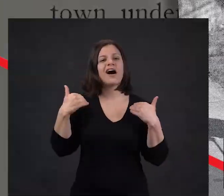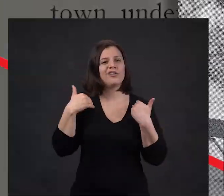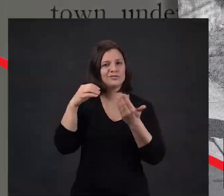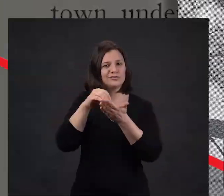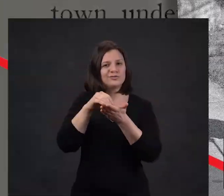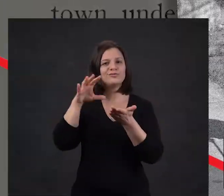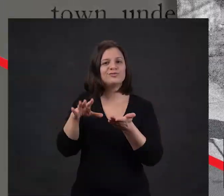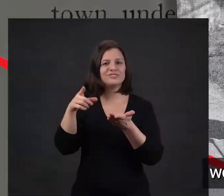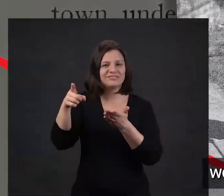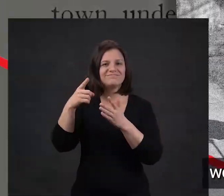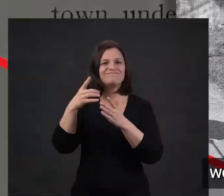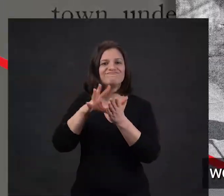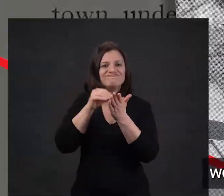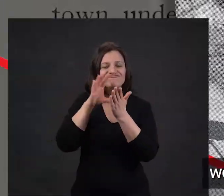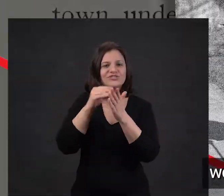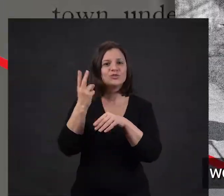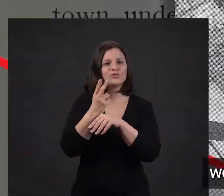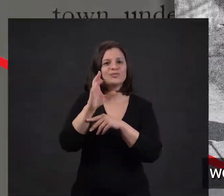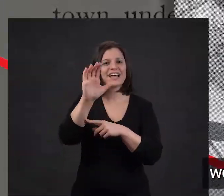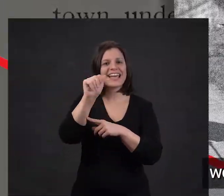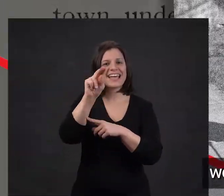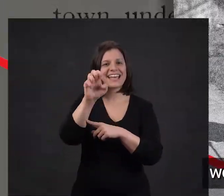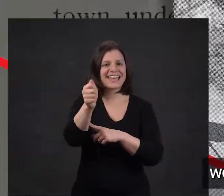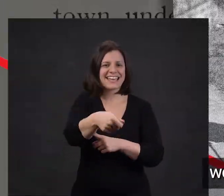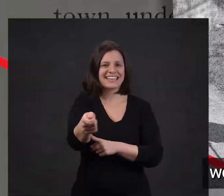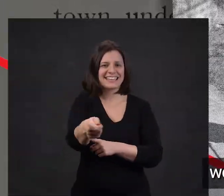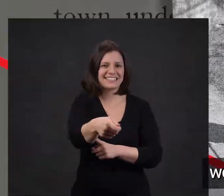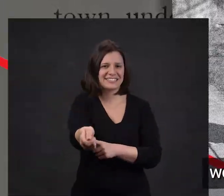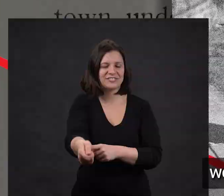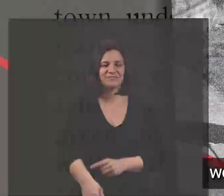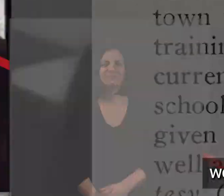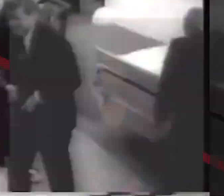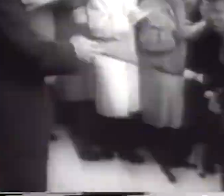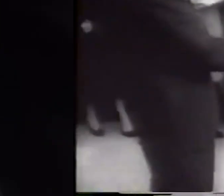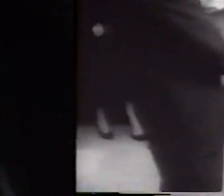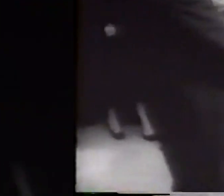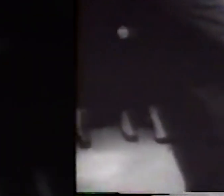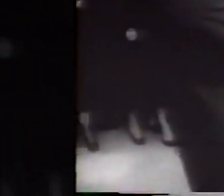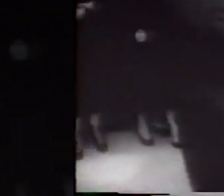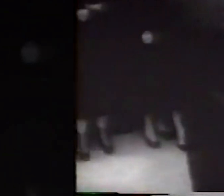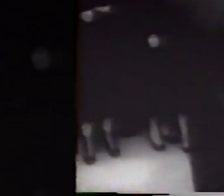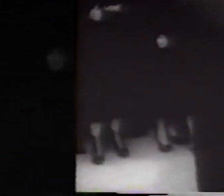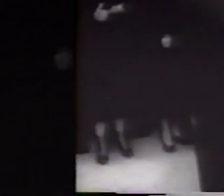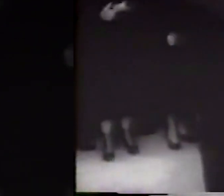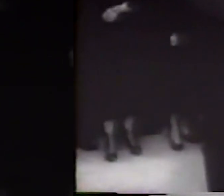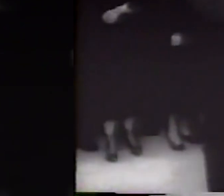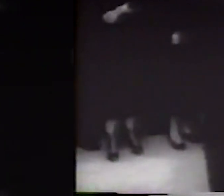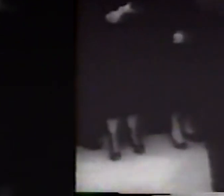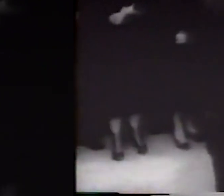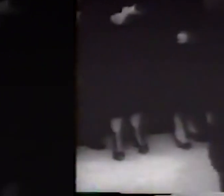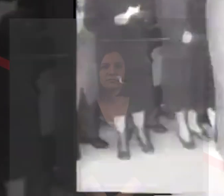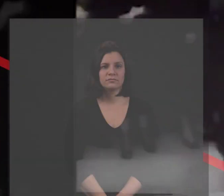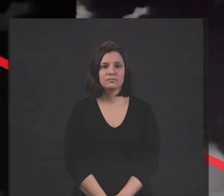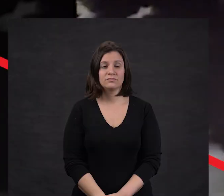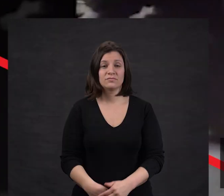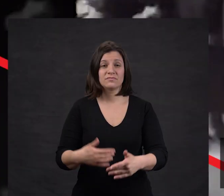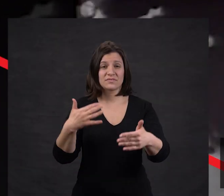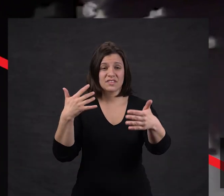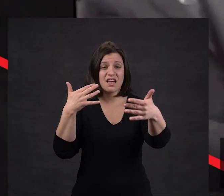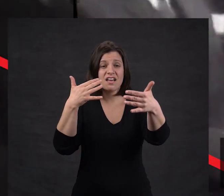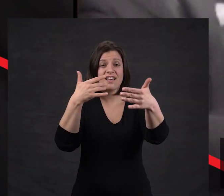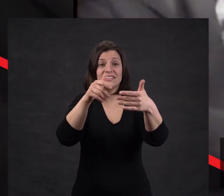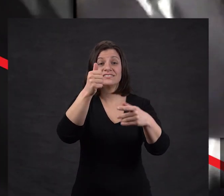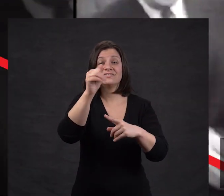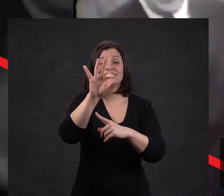though, even younger students were learning to use a cane. Archival film, President Kennedy's Civil Rights March on Washington.